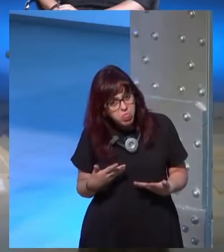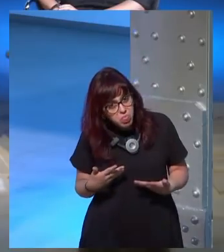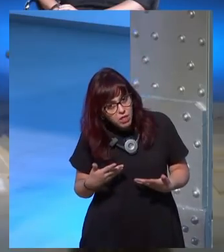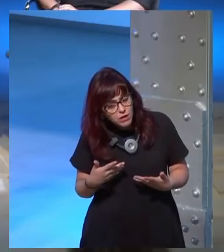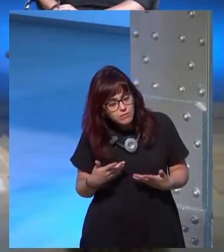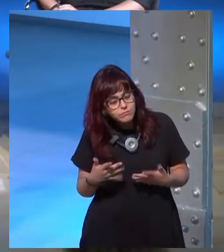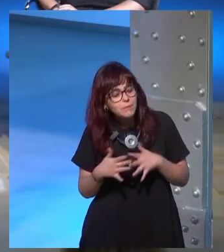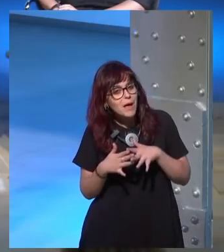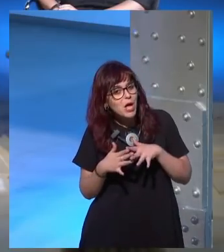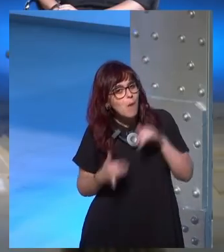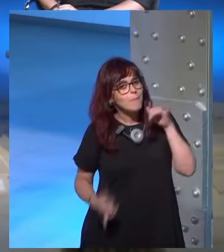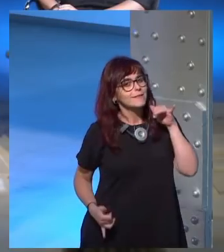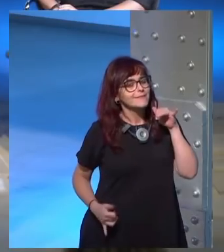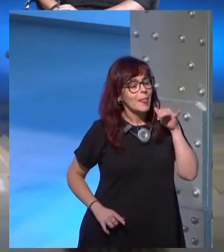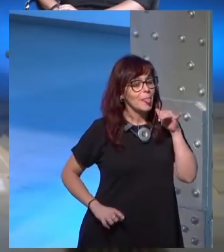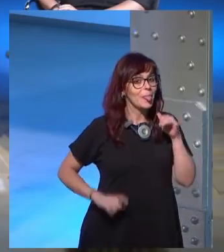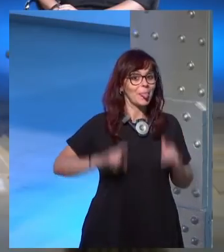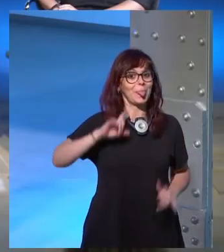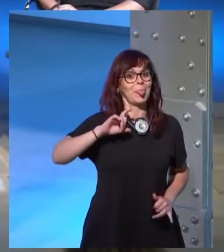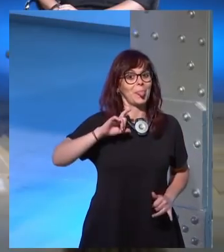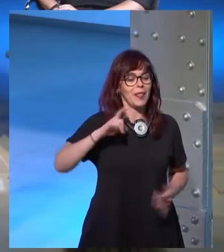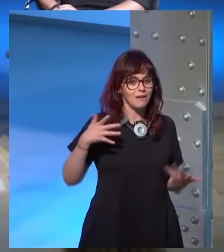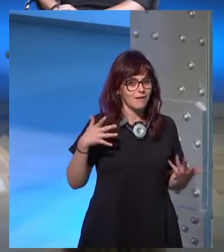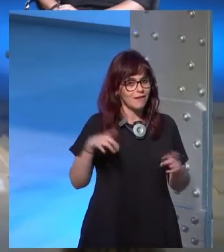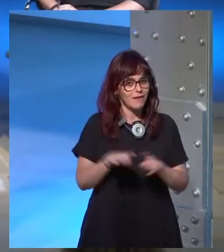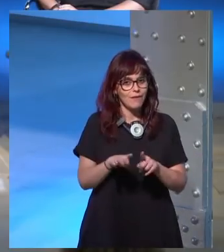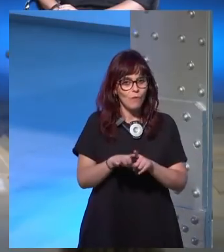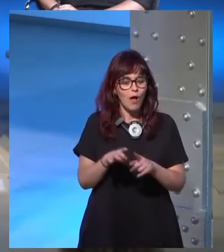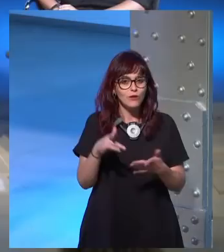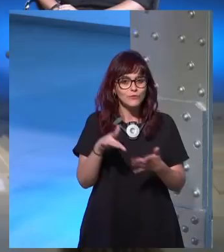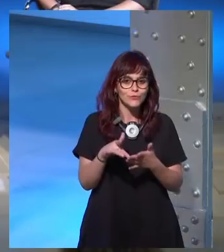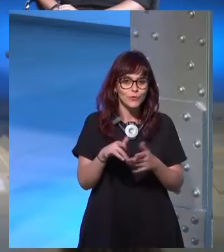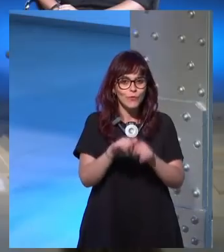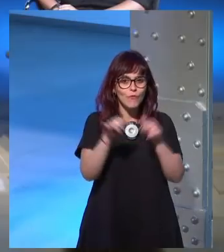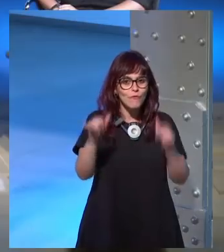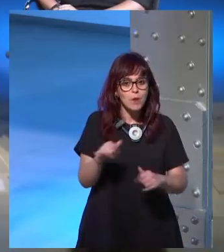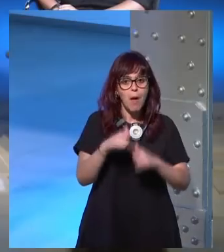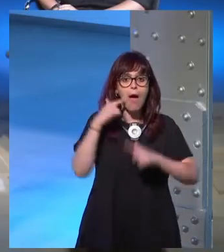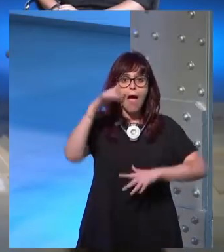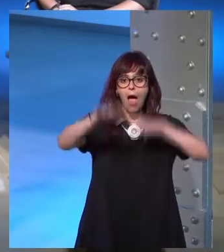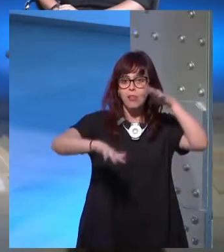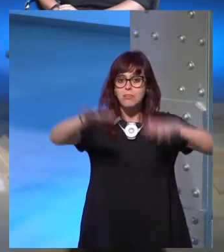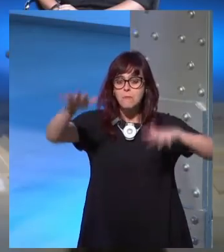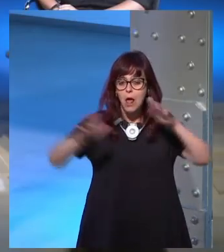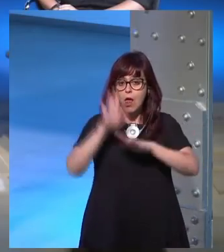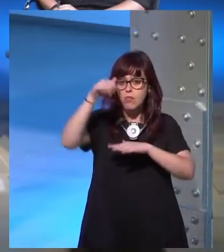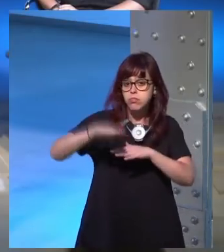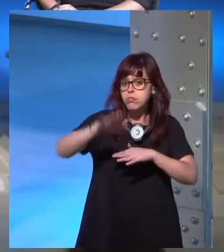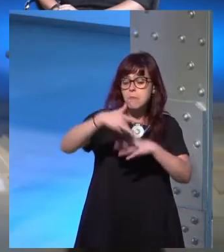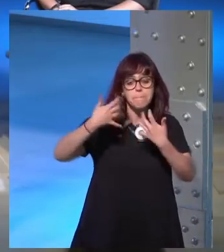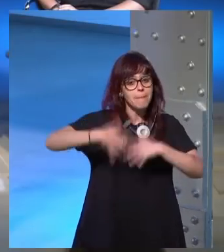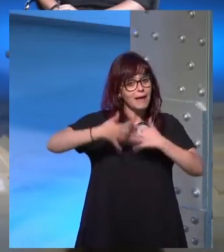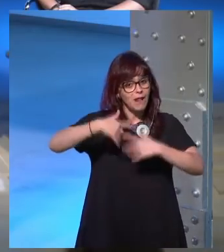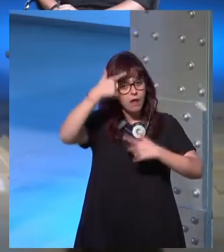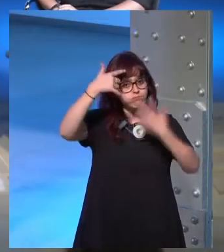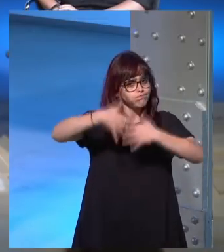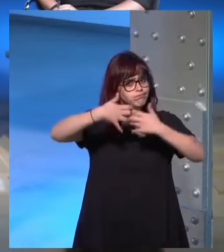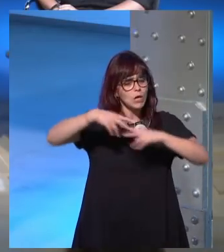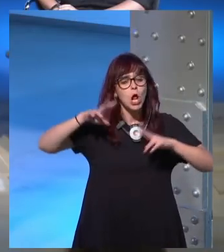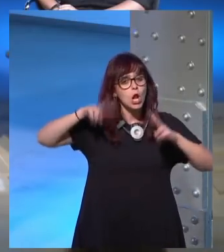like, that it is ups and downs, like, you're not always going to be the machine running along and writing things very